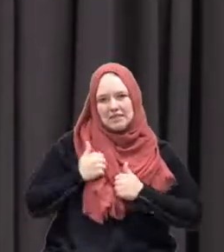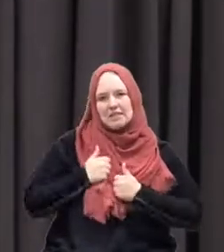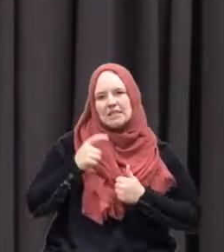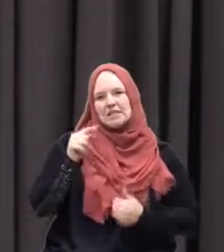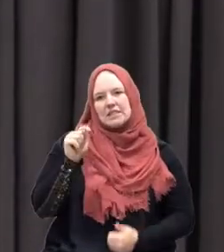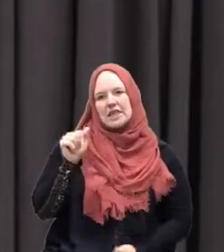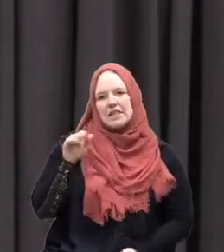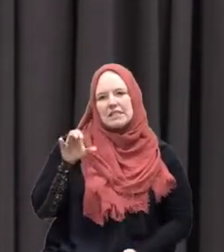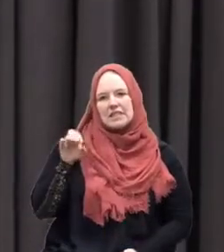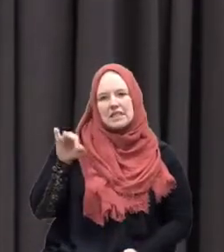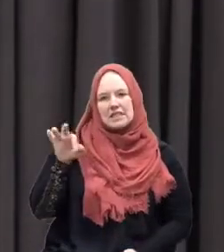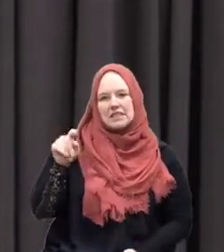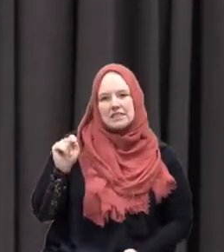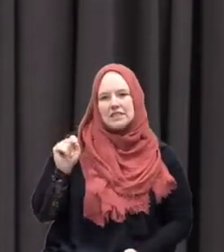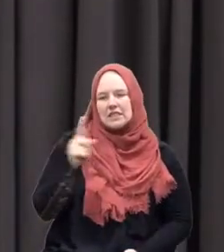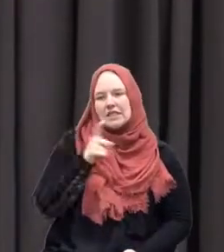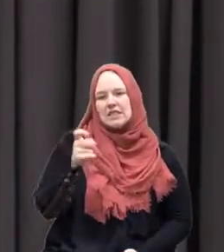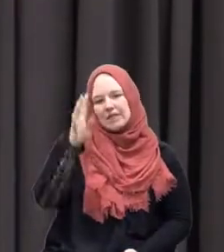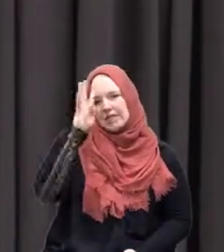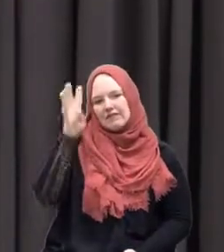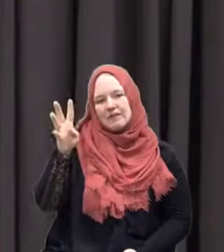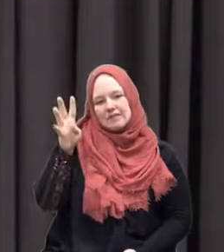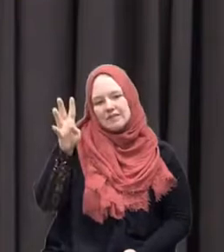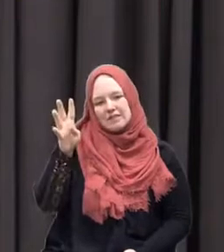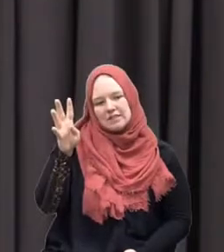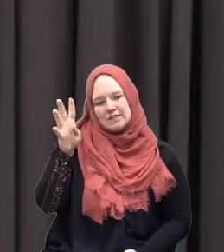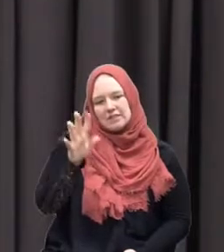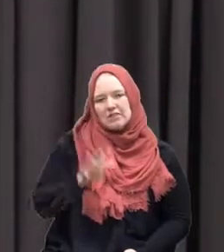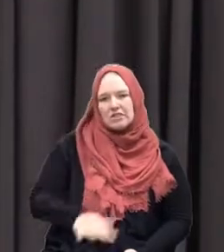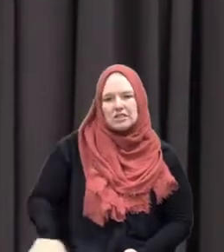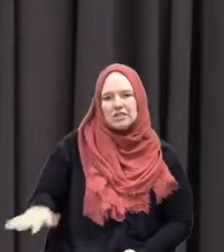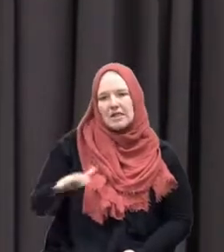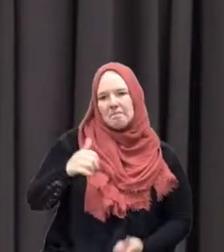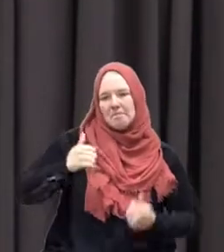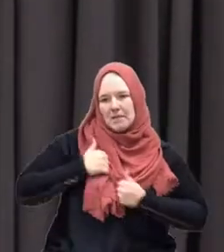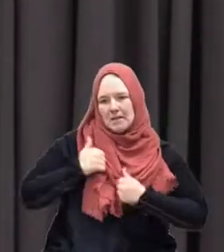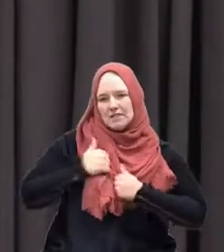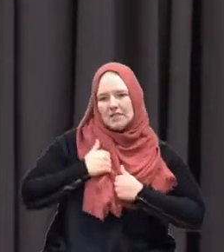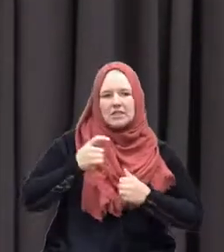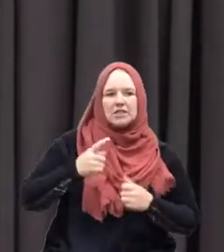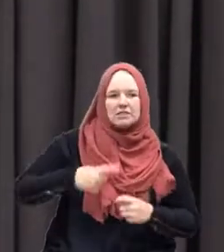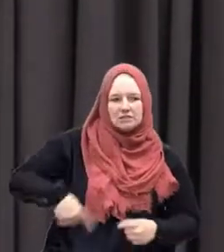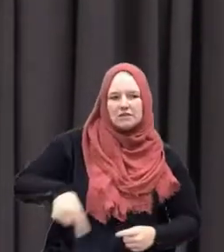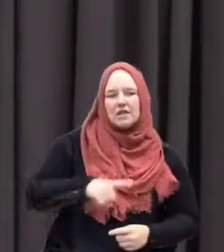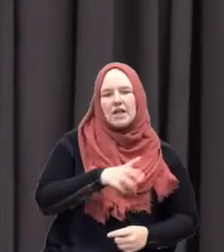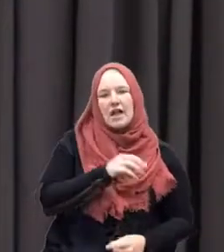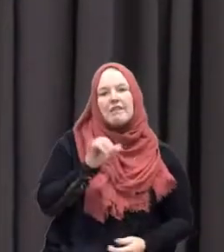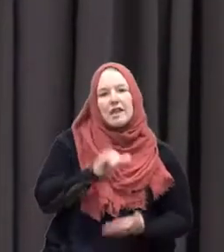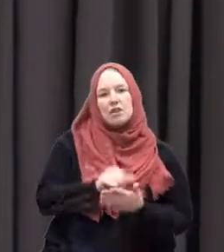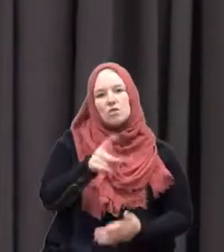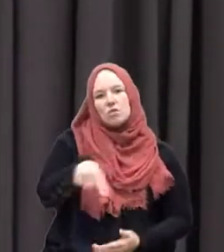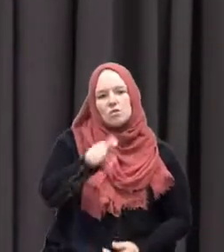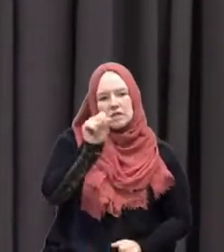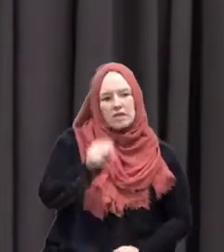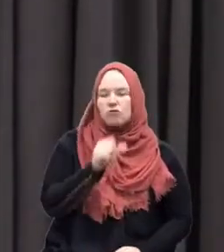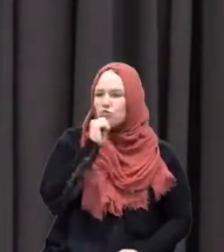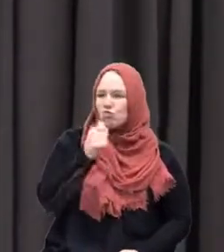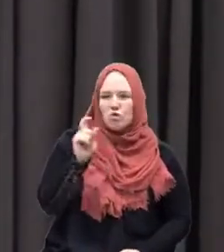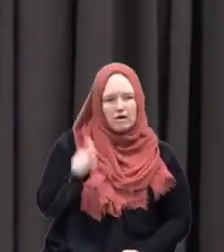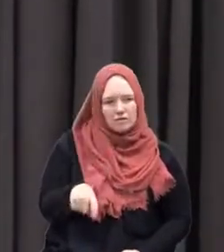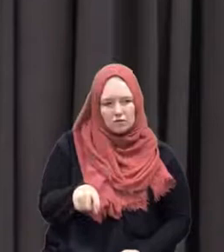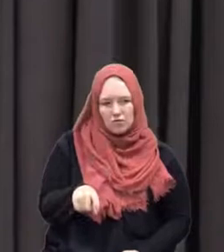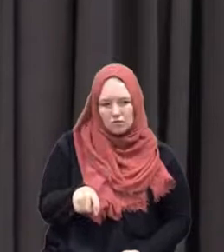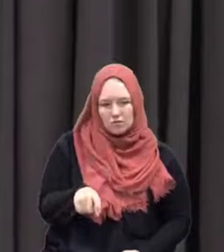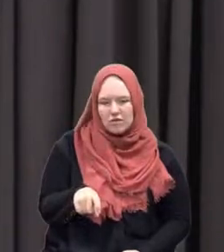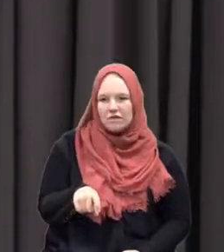tactic. He invented the round circles in military tactics that you don't have